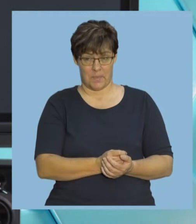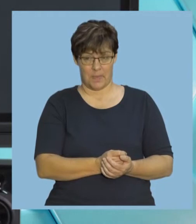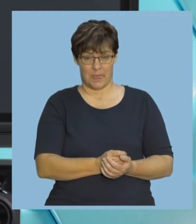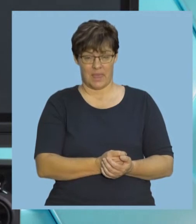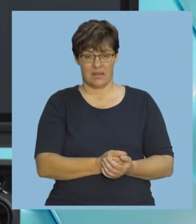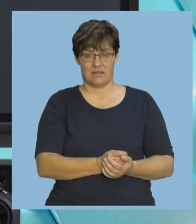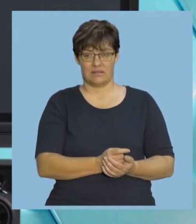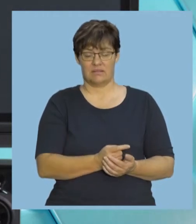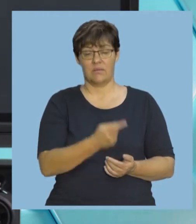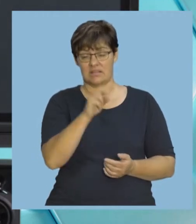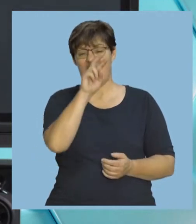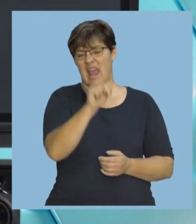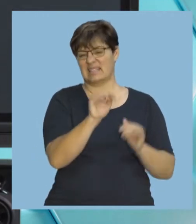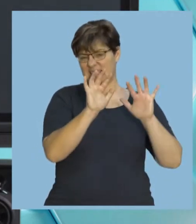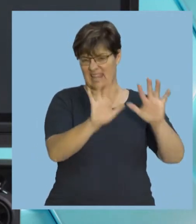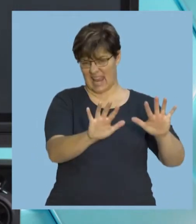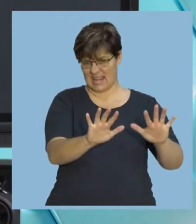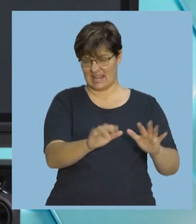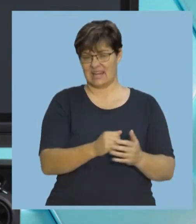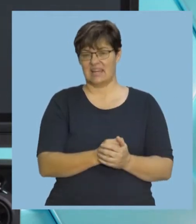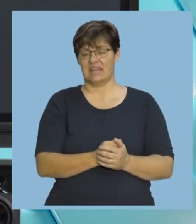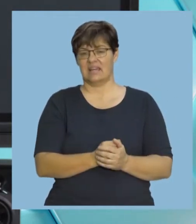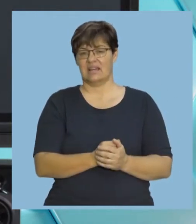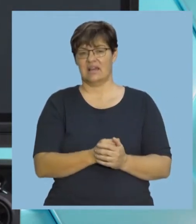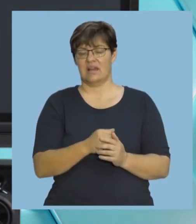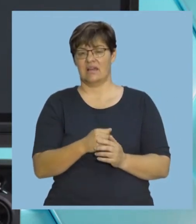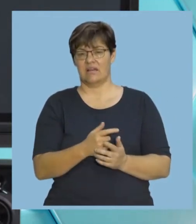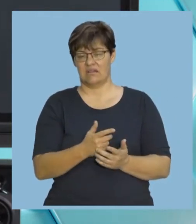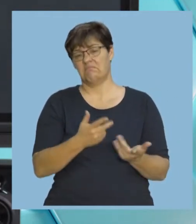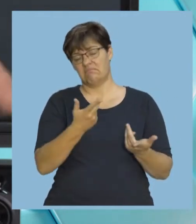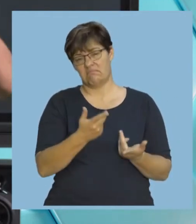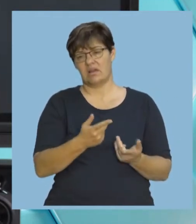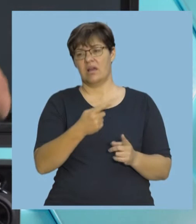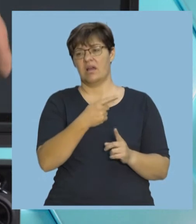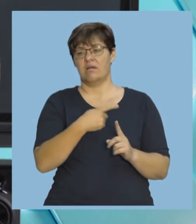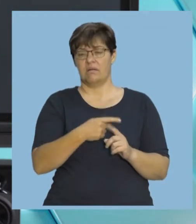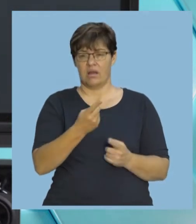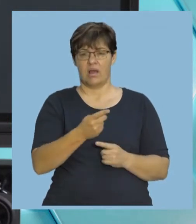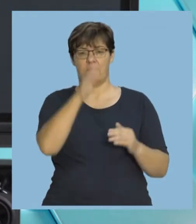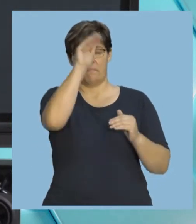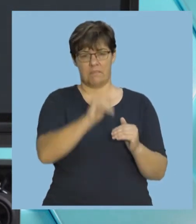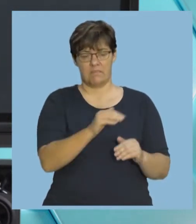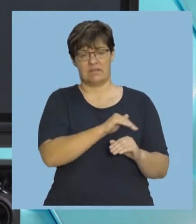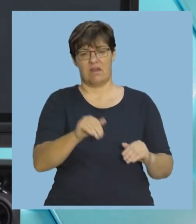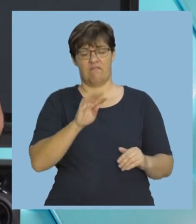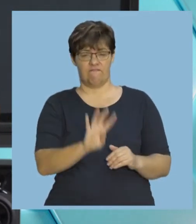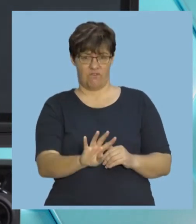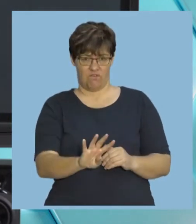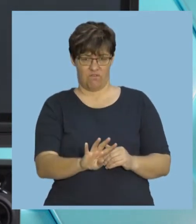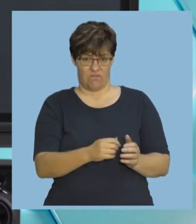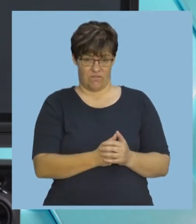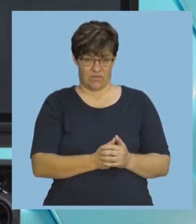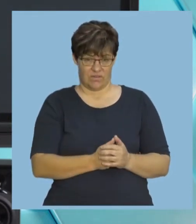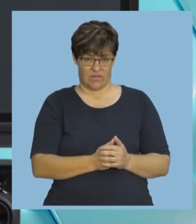data, if n is 10, you put 10 there, divided by 4, that will give you the position of the